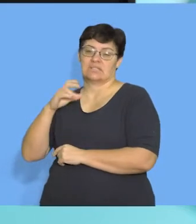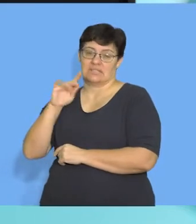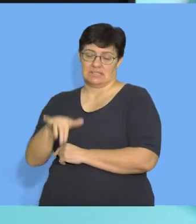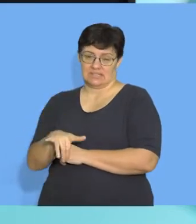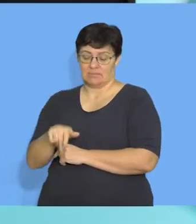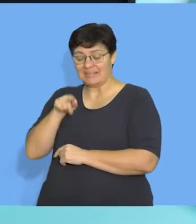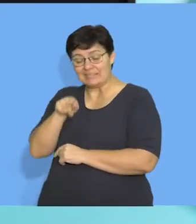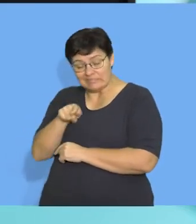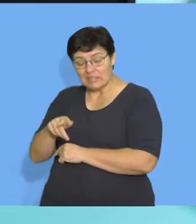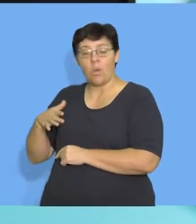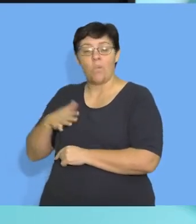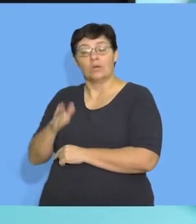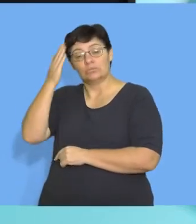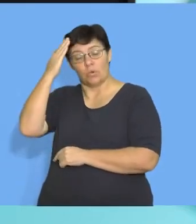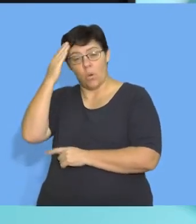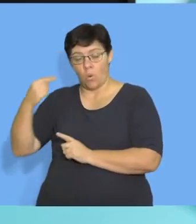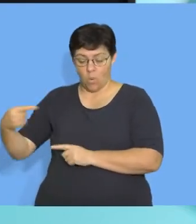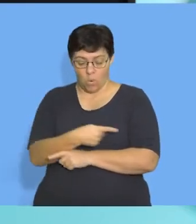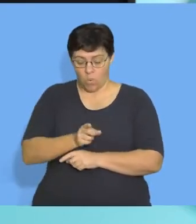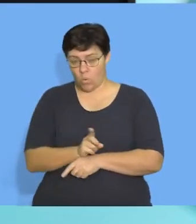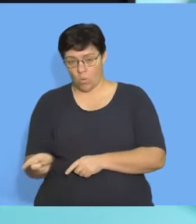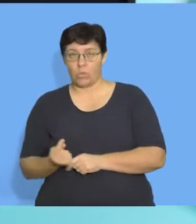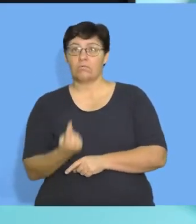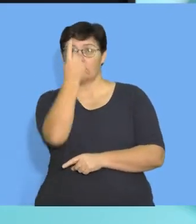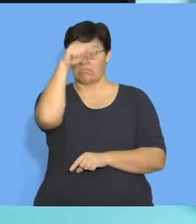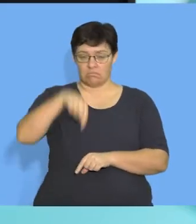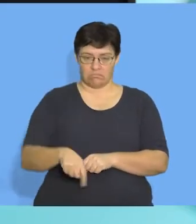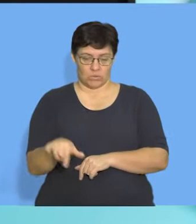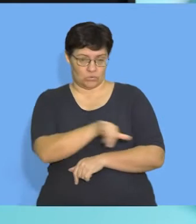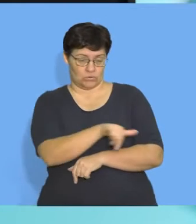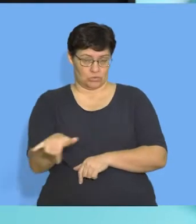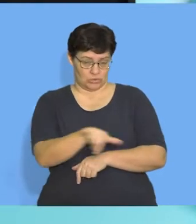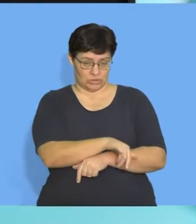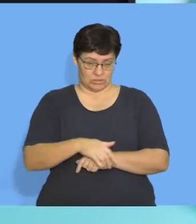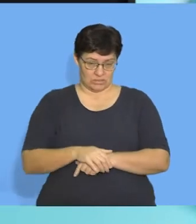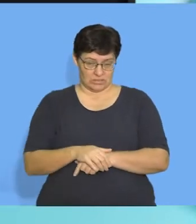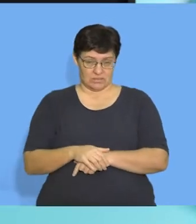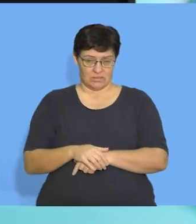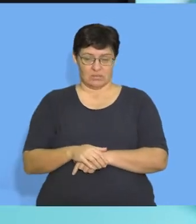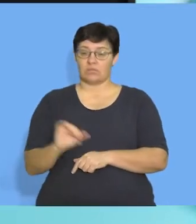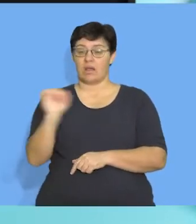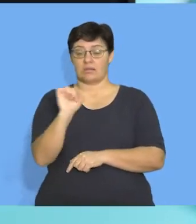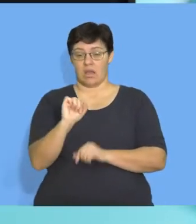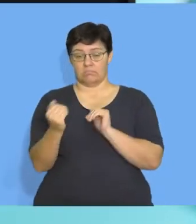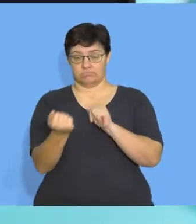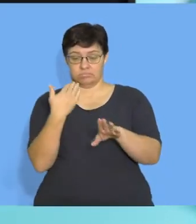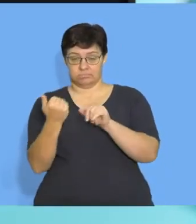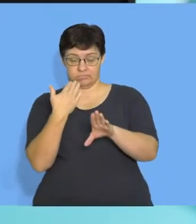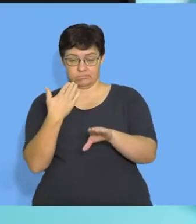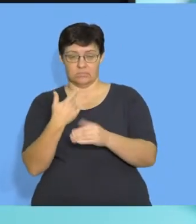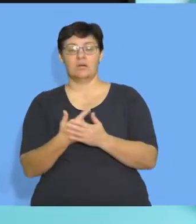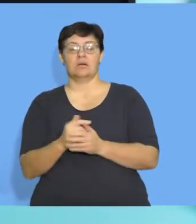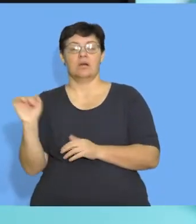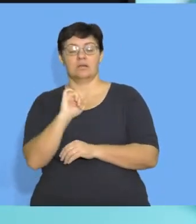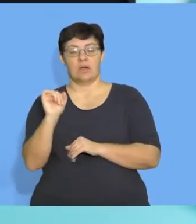know which direction it went in. So if I'm going to describe the velocity of a car on the highway, I would go, the